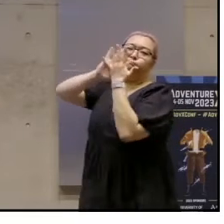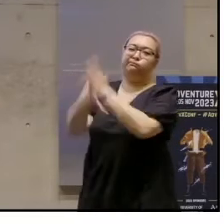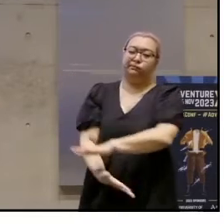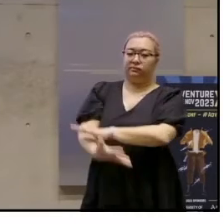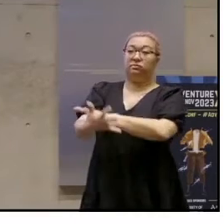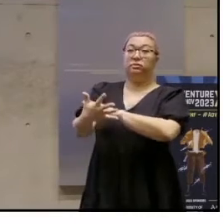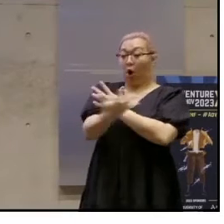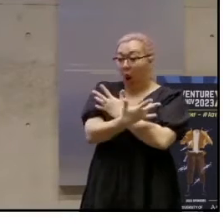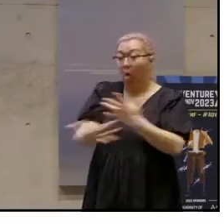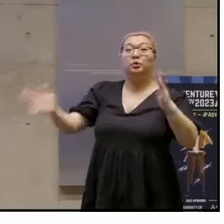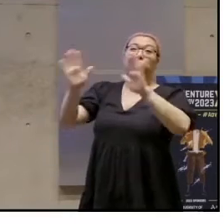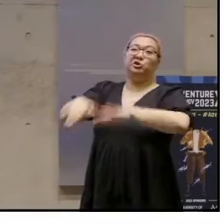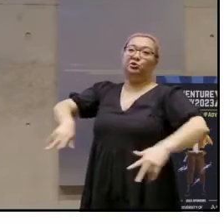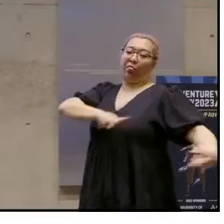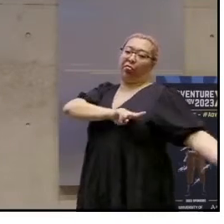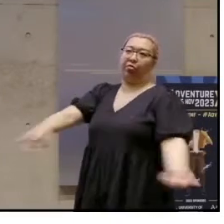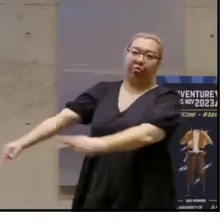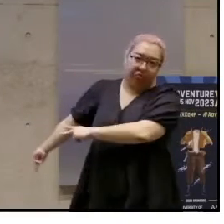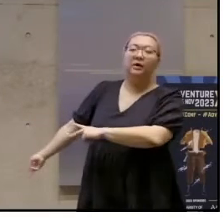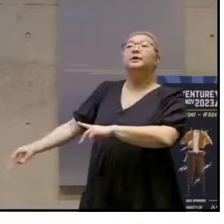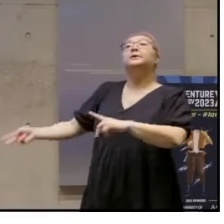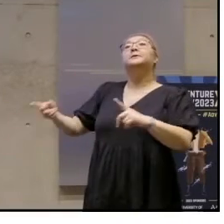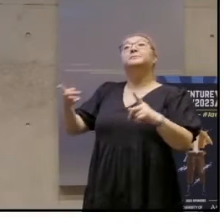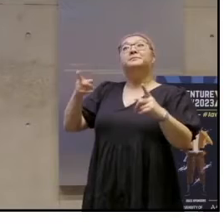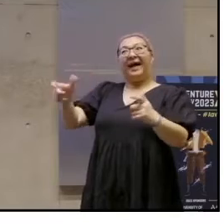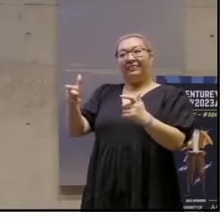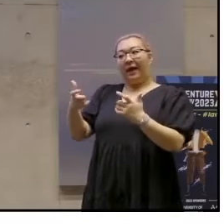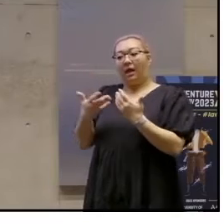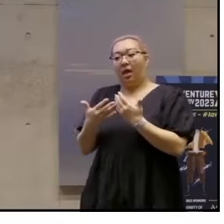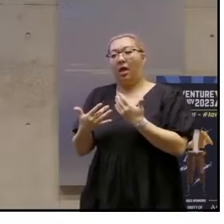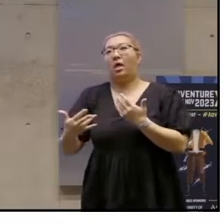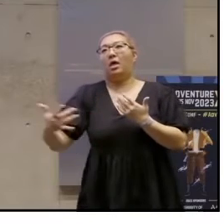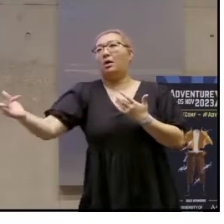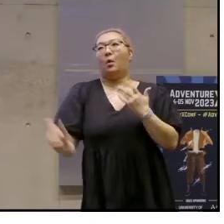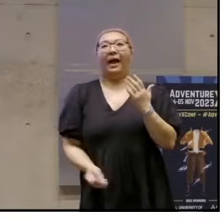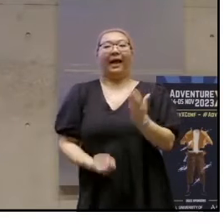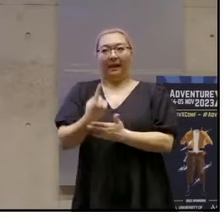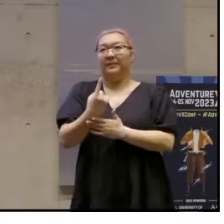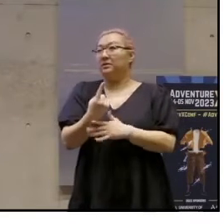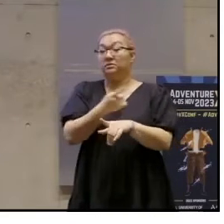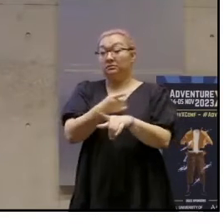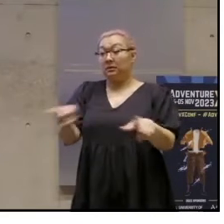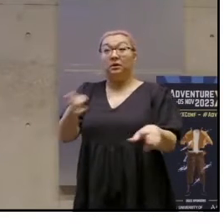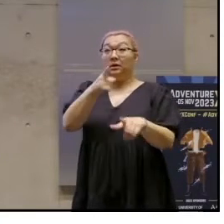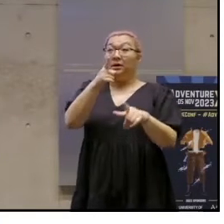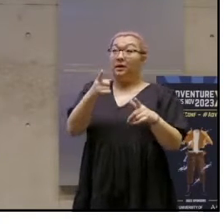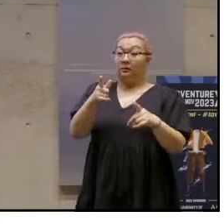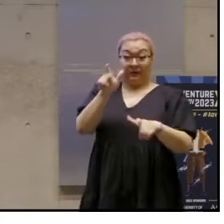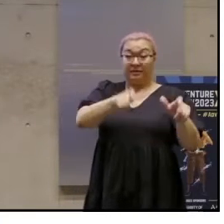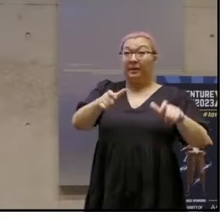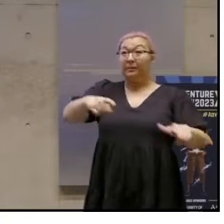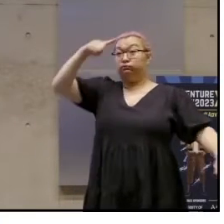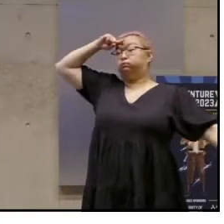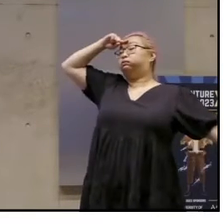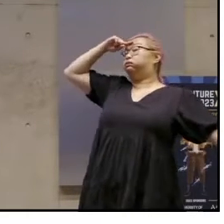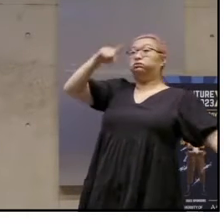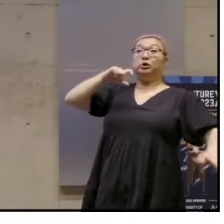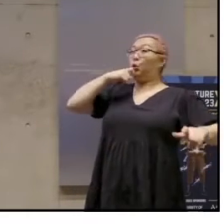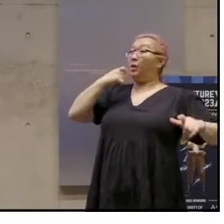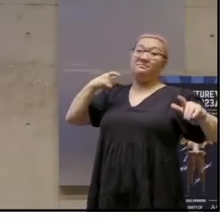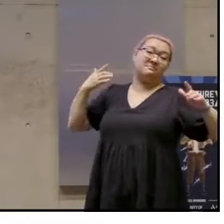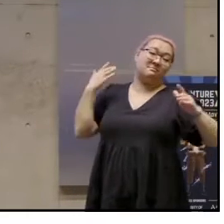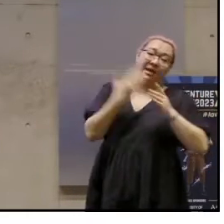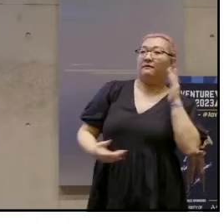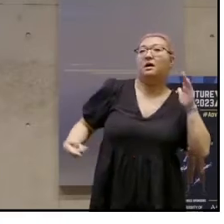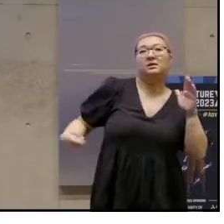get 5 main characters from their point of view of the repercussions of that accident. You will never escape that accident in that film. Also notice how